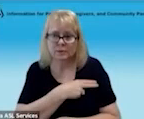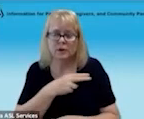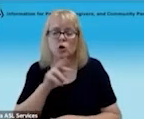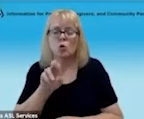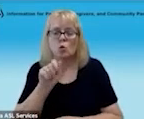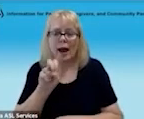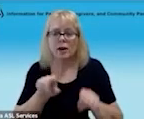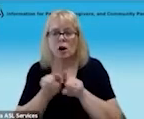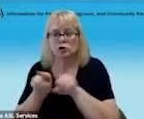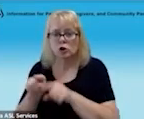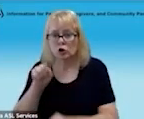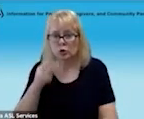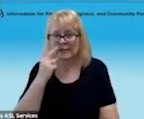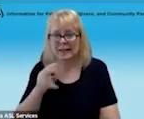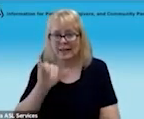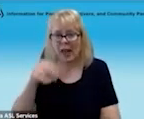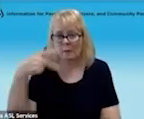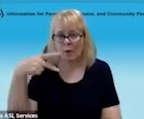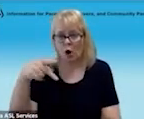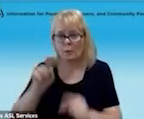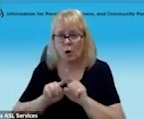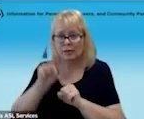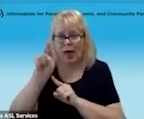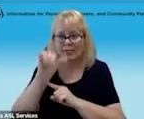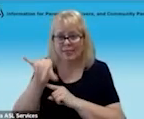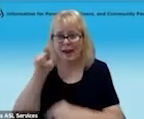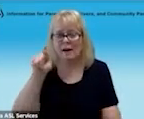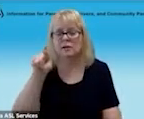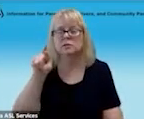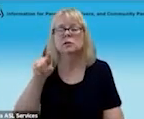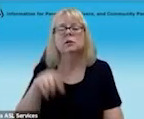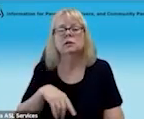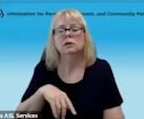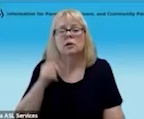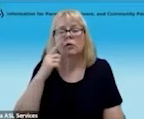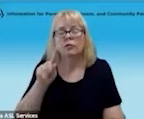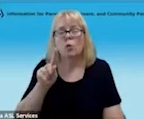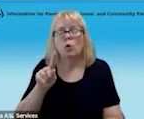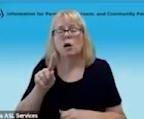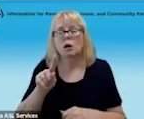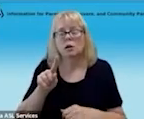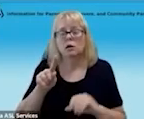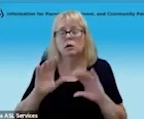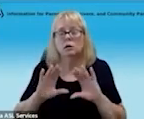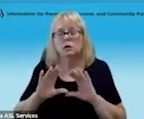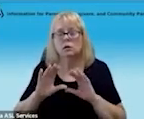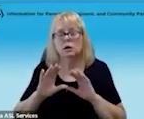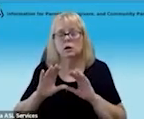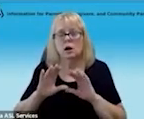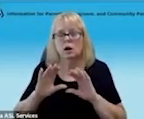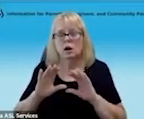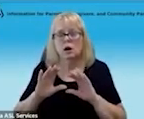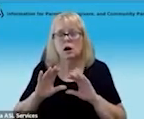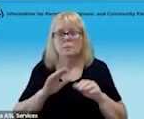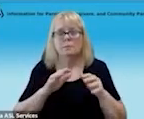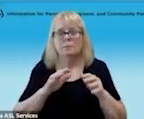There have been disproportionate effects evident in the children aged 0 to 4 with the elevated hospitalization rates as well. This has